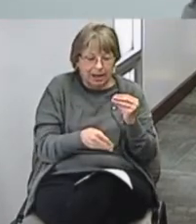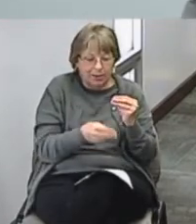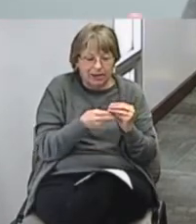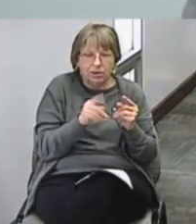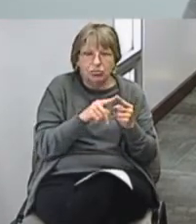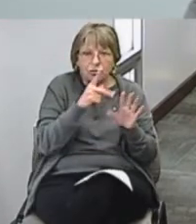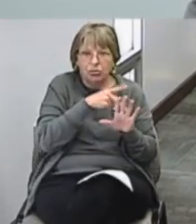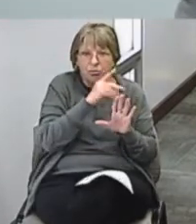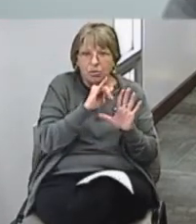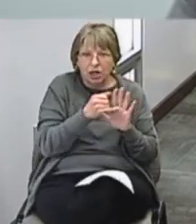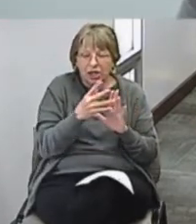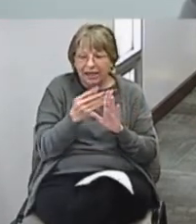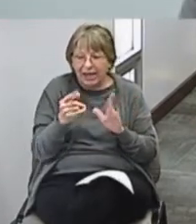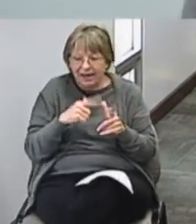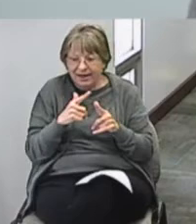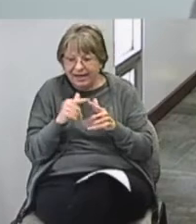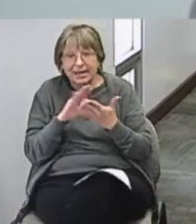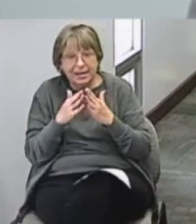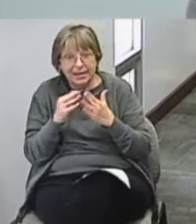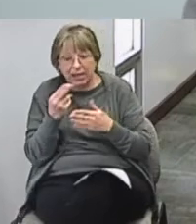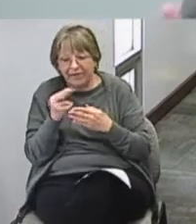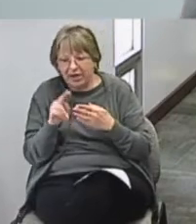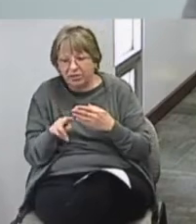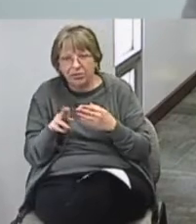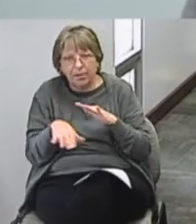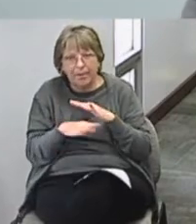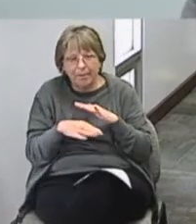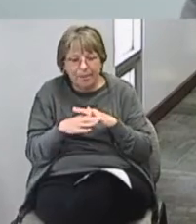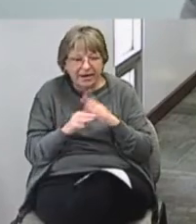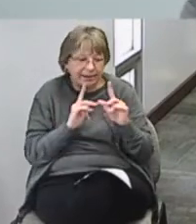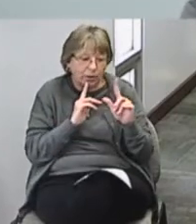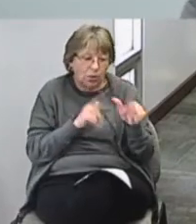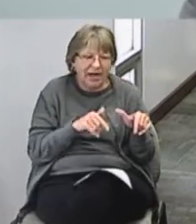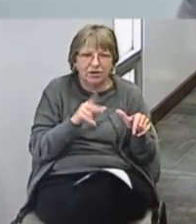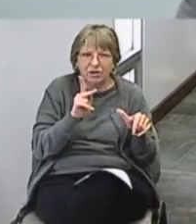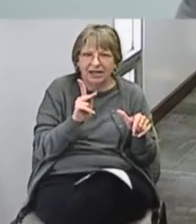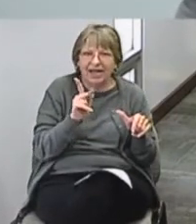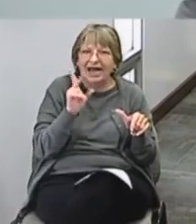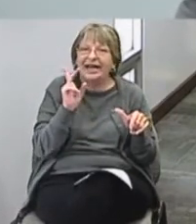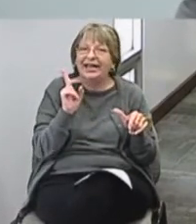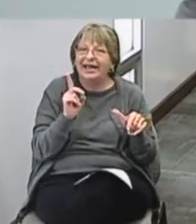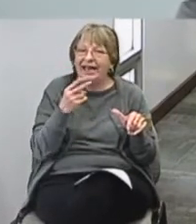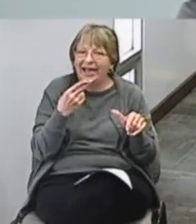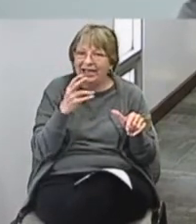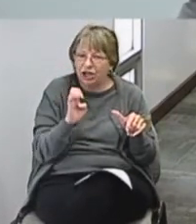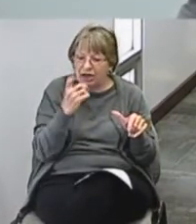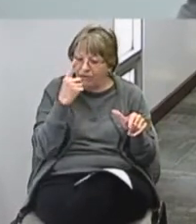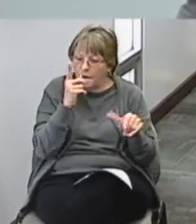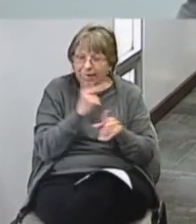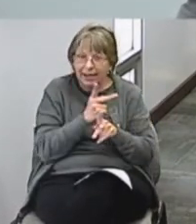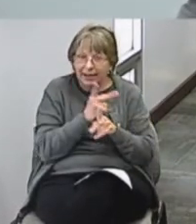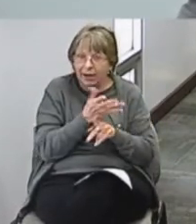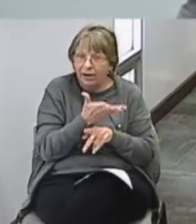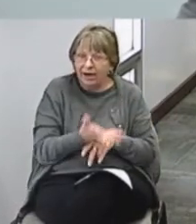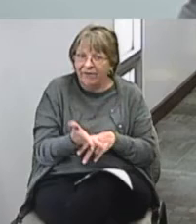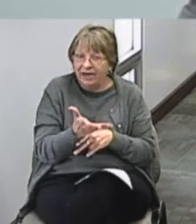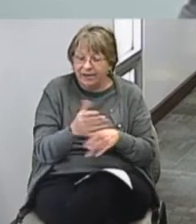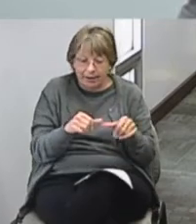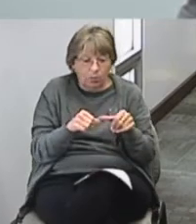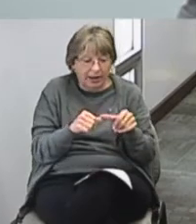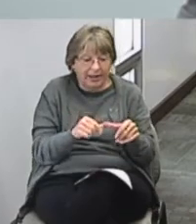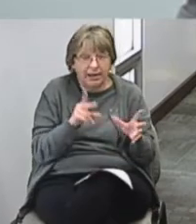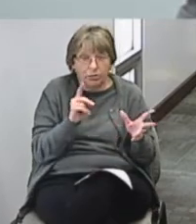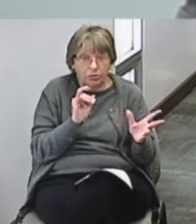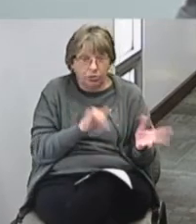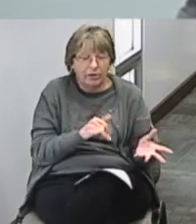you had the city of Hutchinson, who basically is accountable to KDHE for taking care of this. And we continue to do